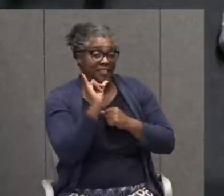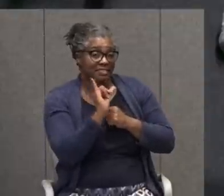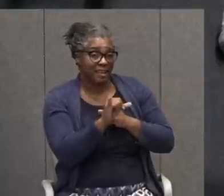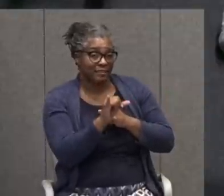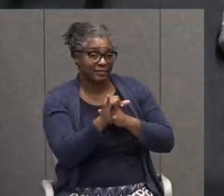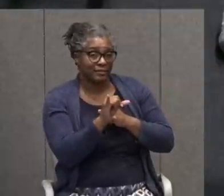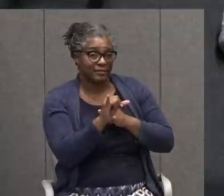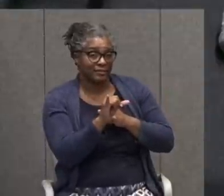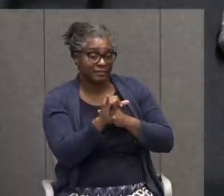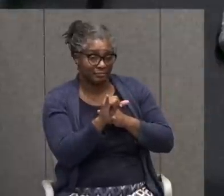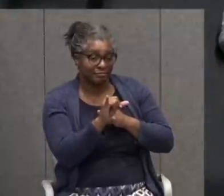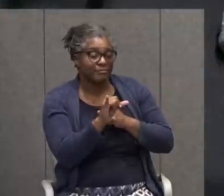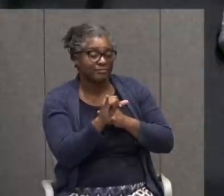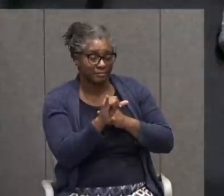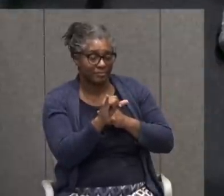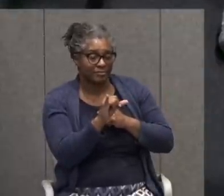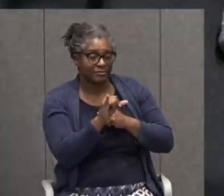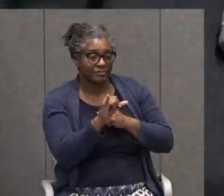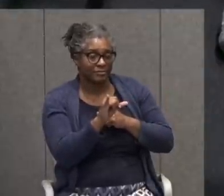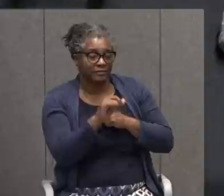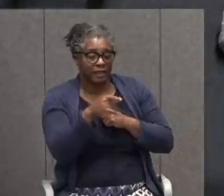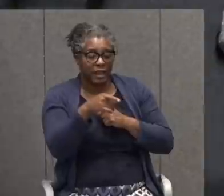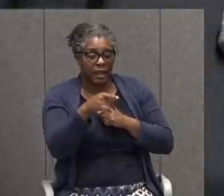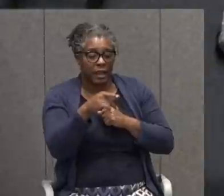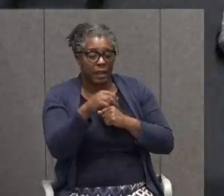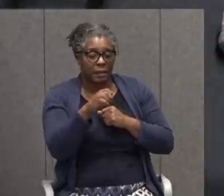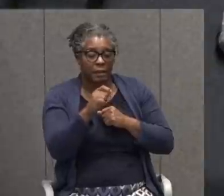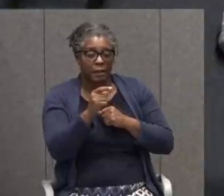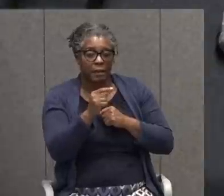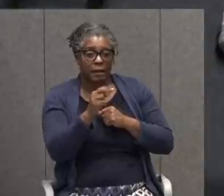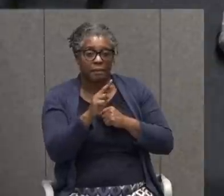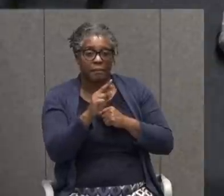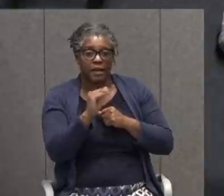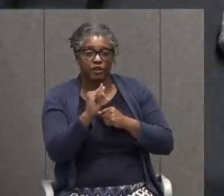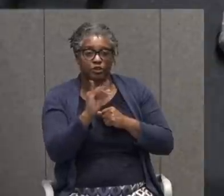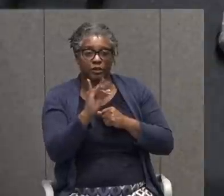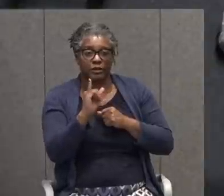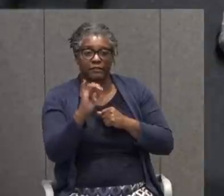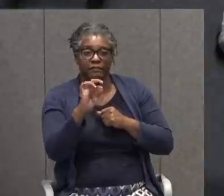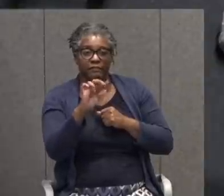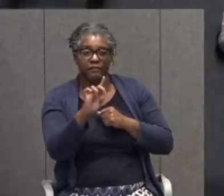piece of petrified wood, but it's been polished so that it looks